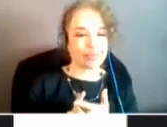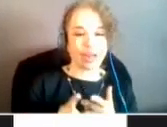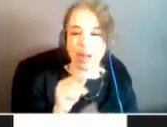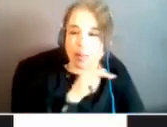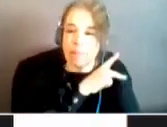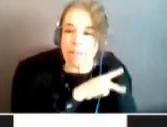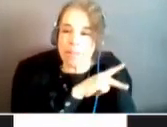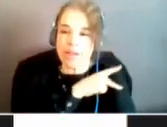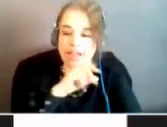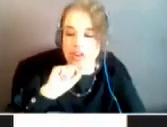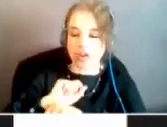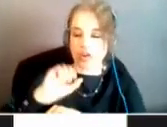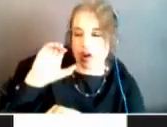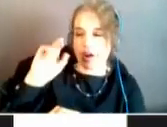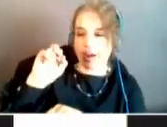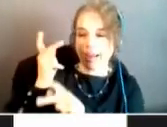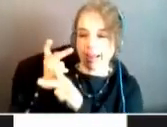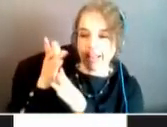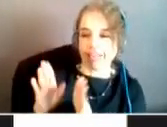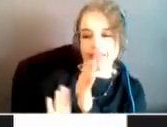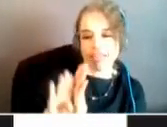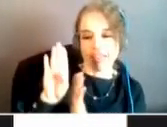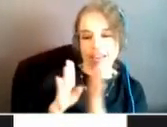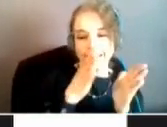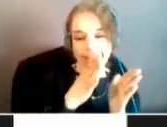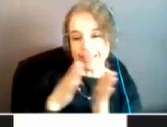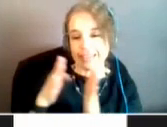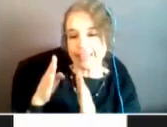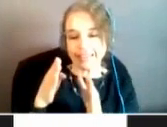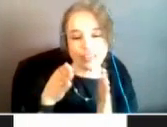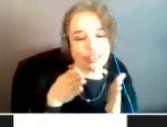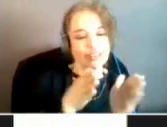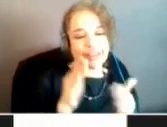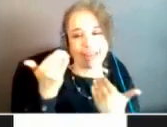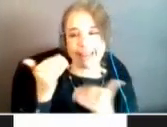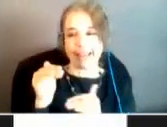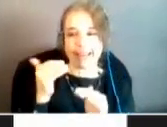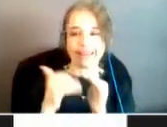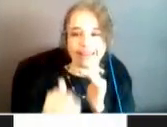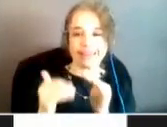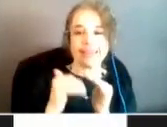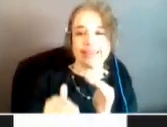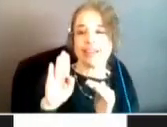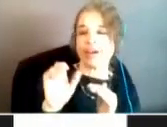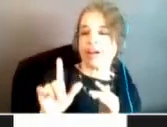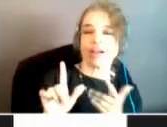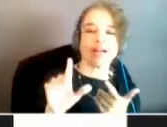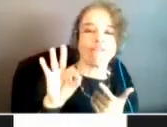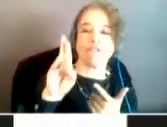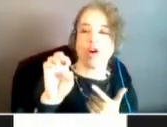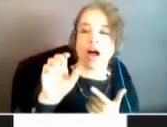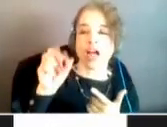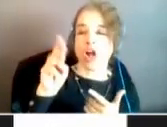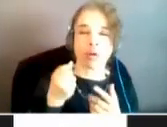Patients work with a caregiver to develop a plan that describes ways to limit access to lethal means such as firearms,